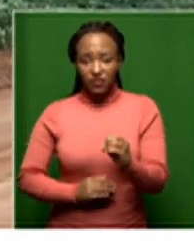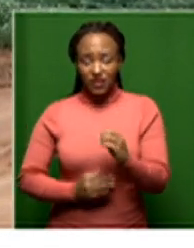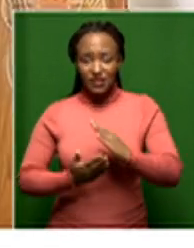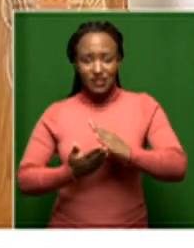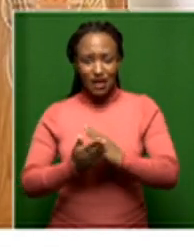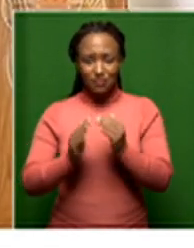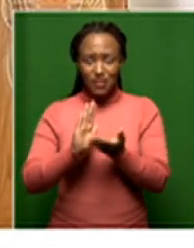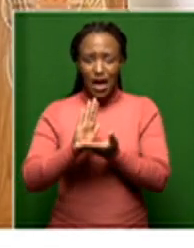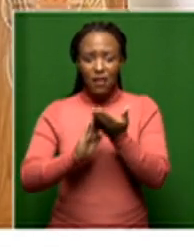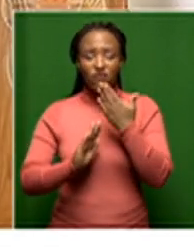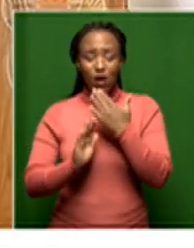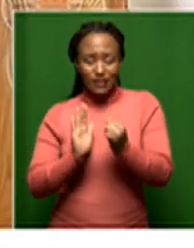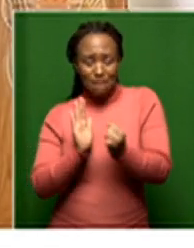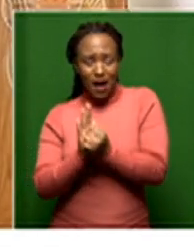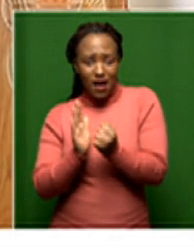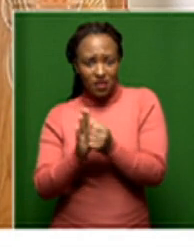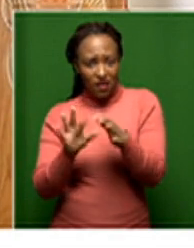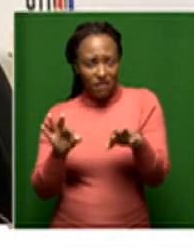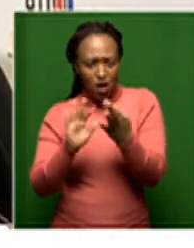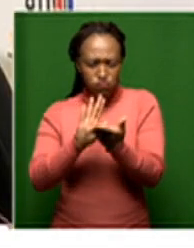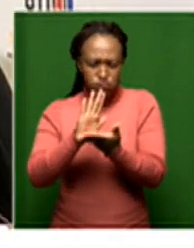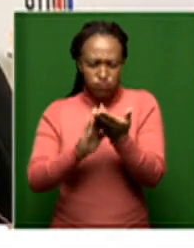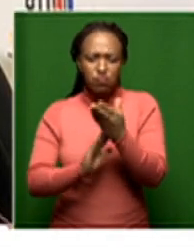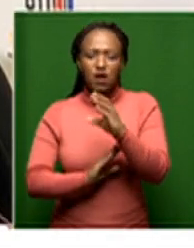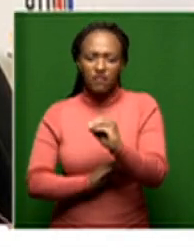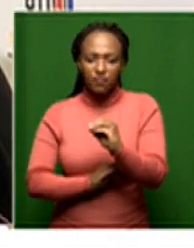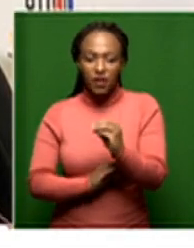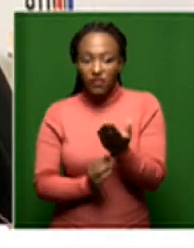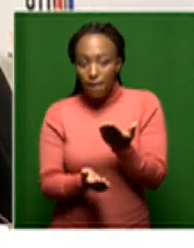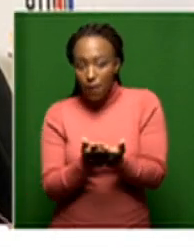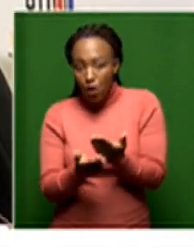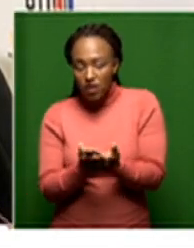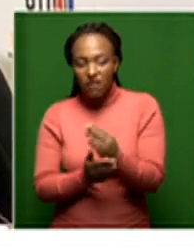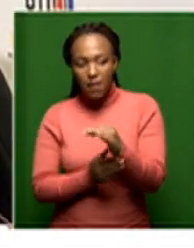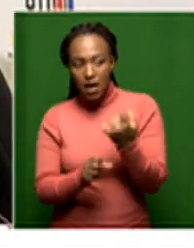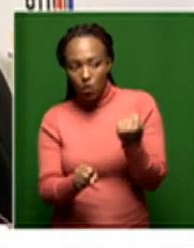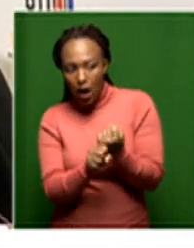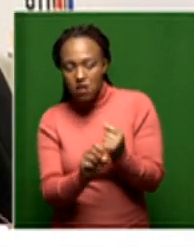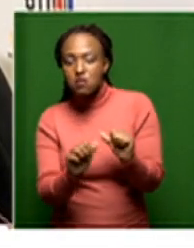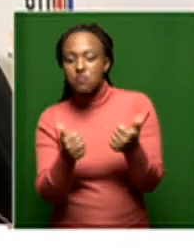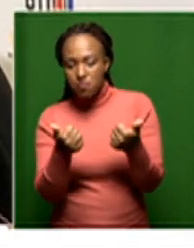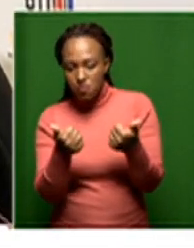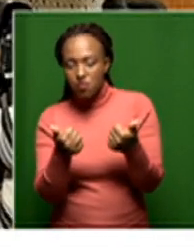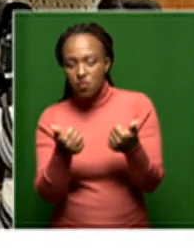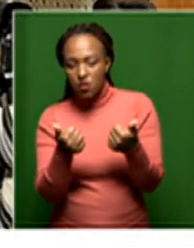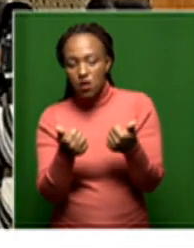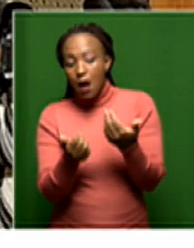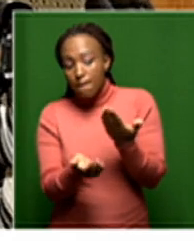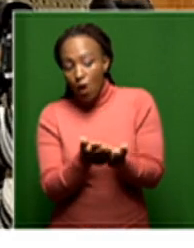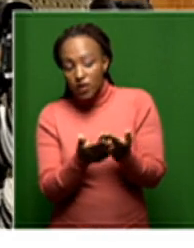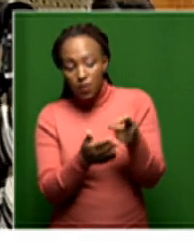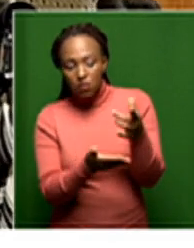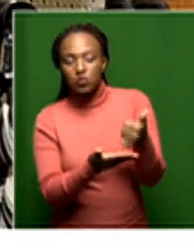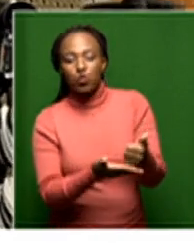above the so-called market value. So if there is any potential for this bill to work, it will be in enabling